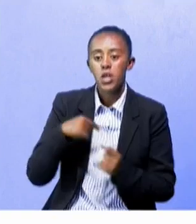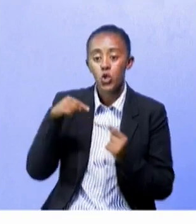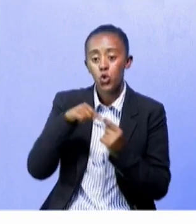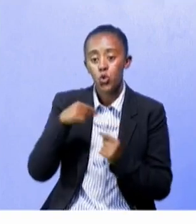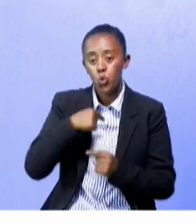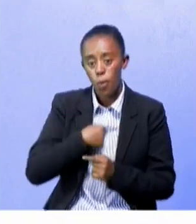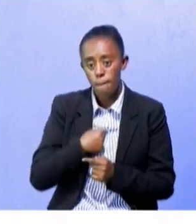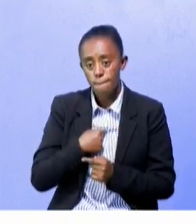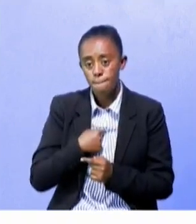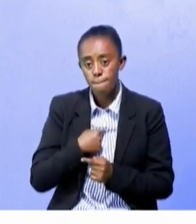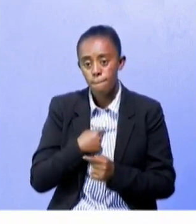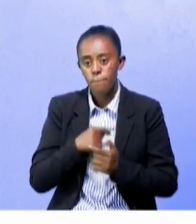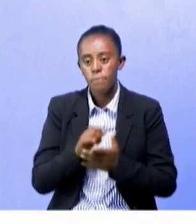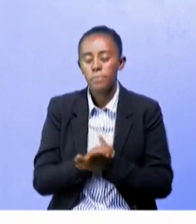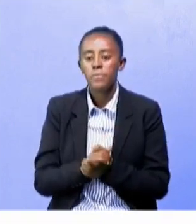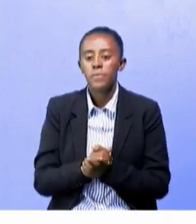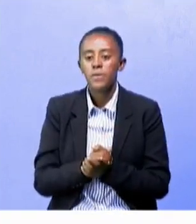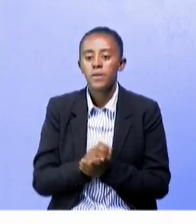And then as I see it,